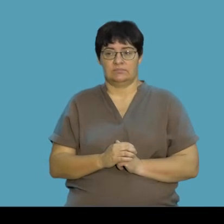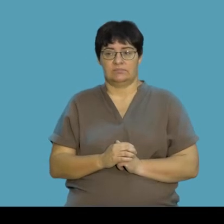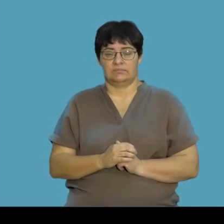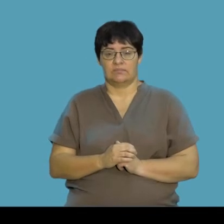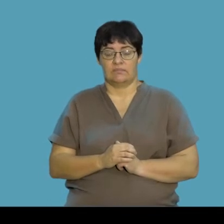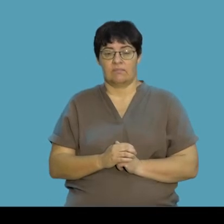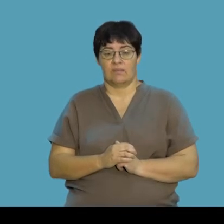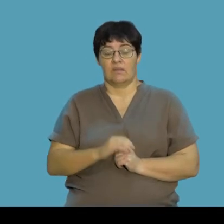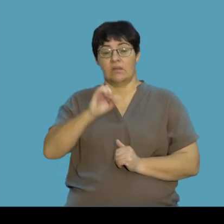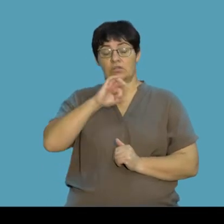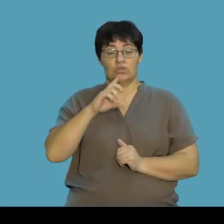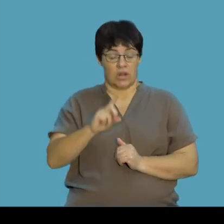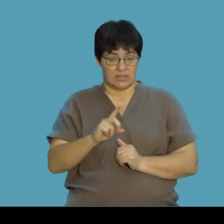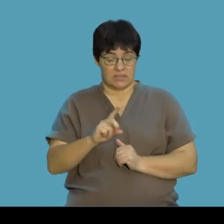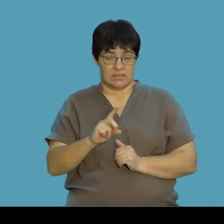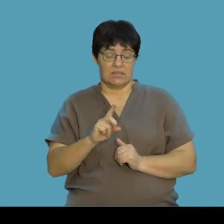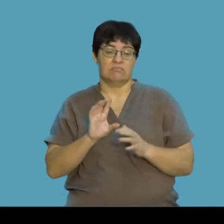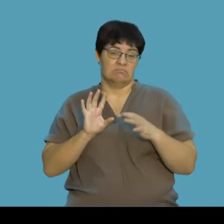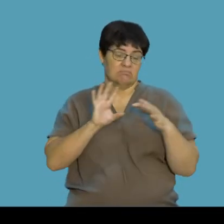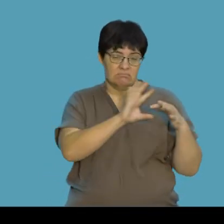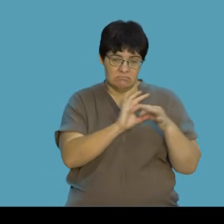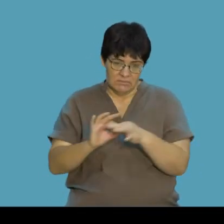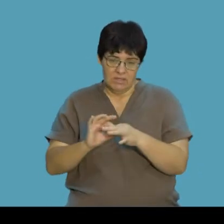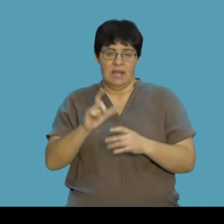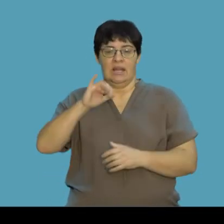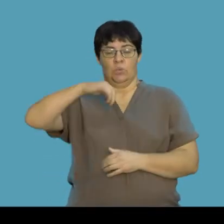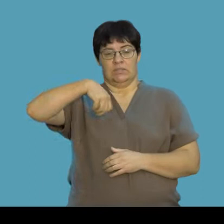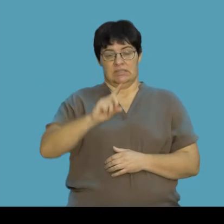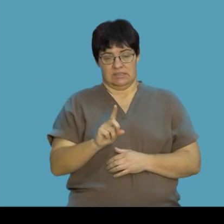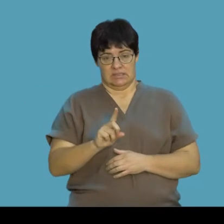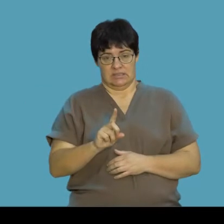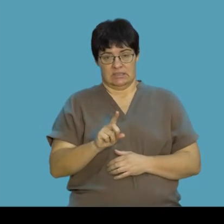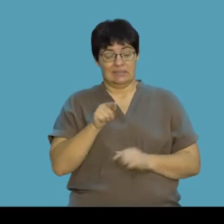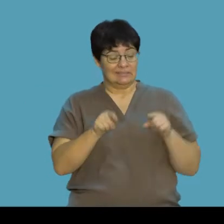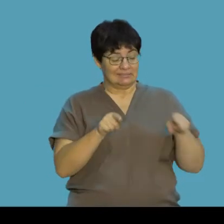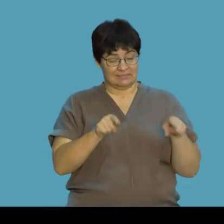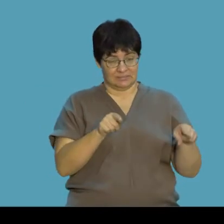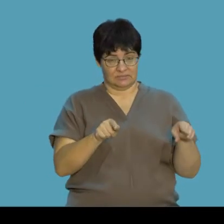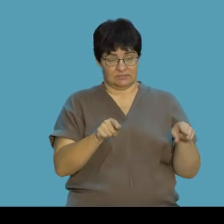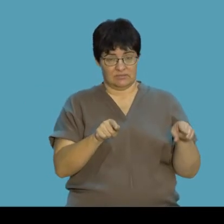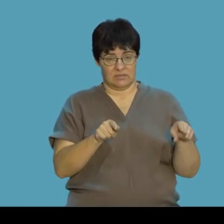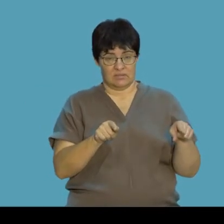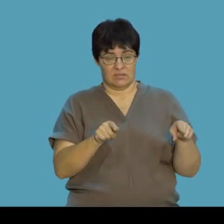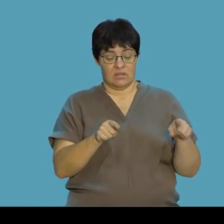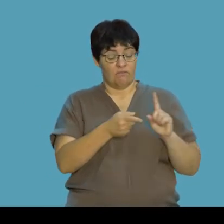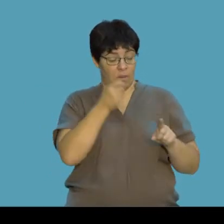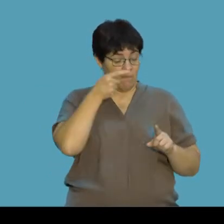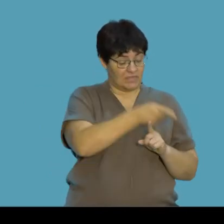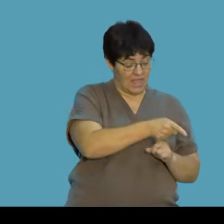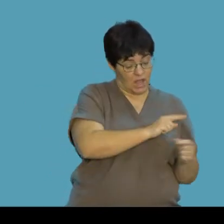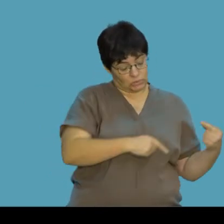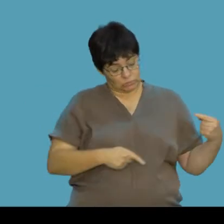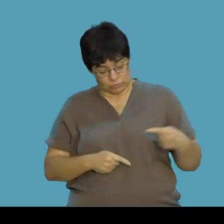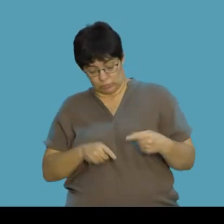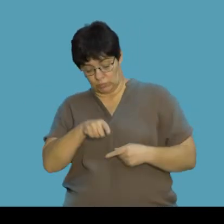we have a solid coexisting with a liquid. So this change actually is in the direction from solid